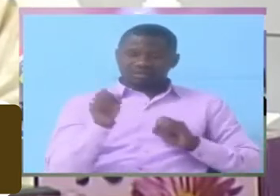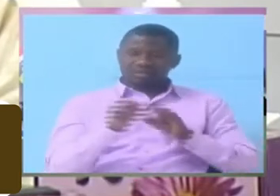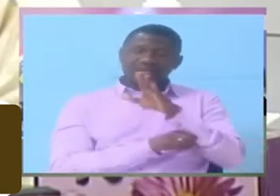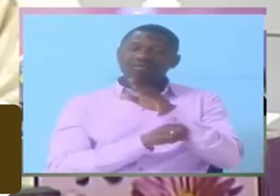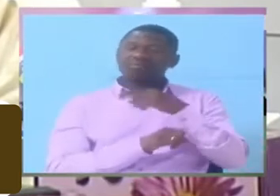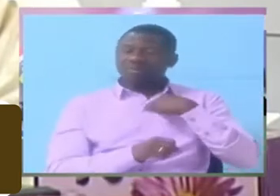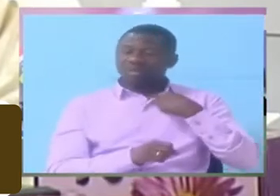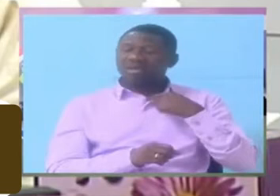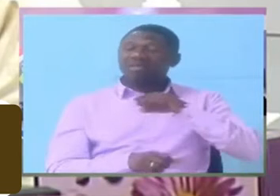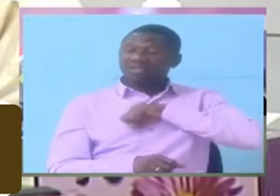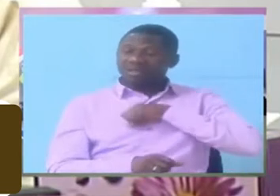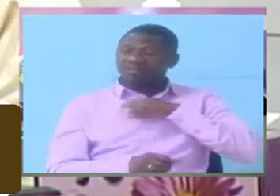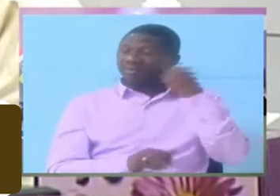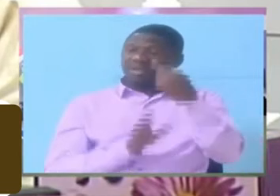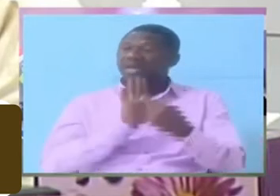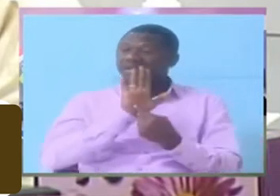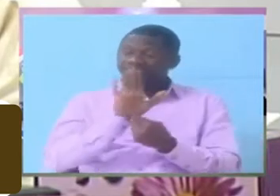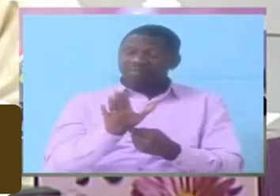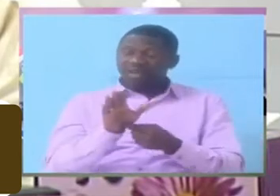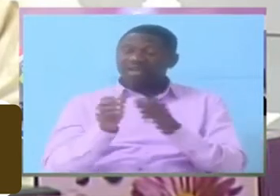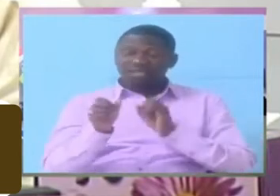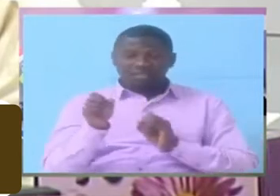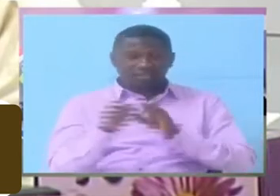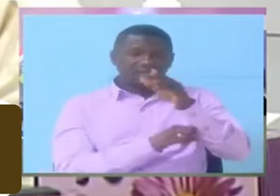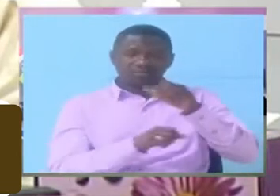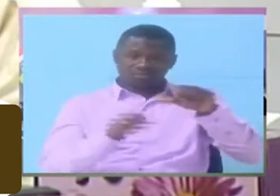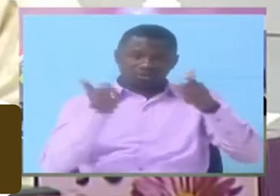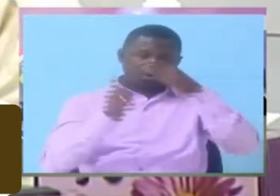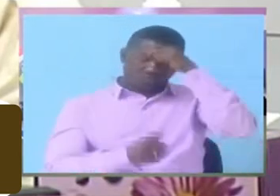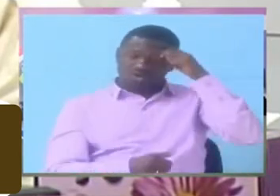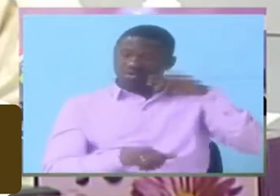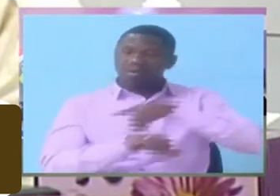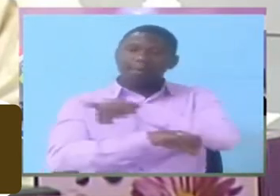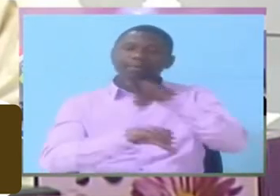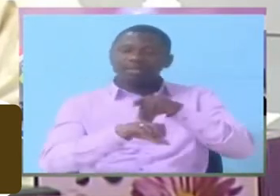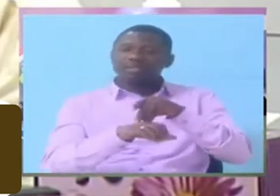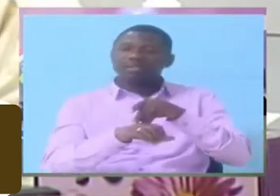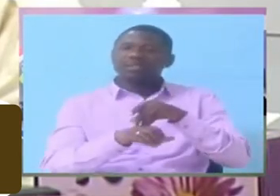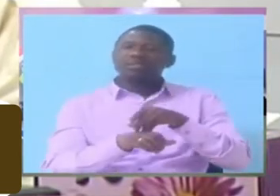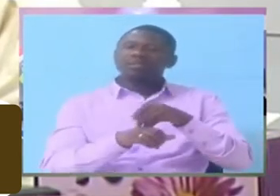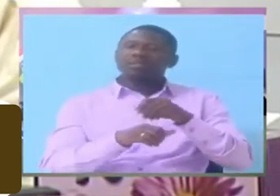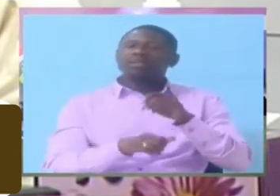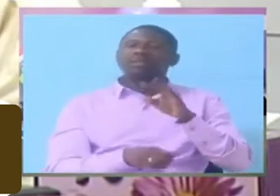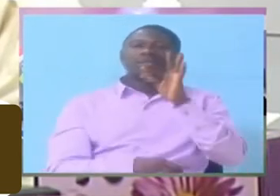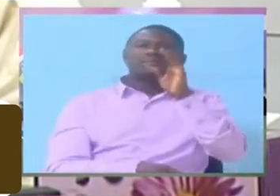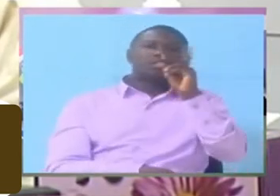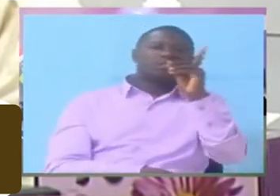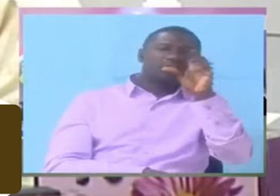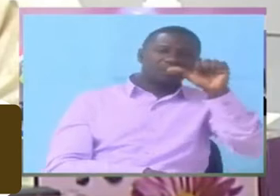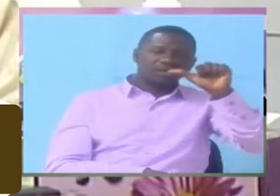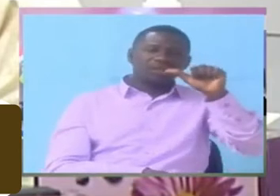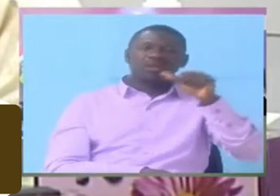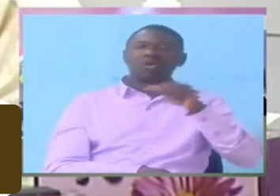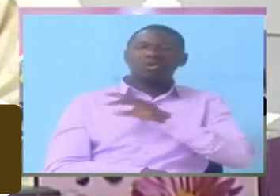identified by me. Nda le fangale janjan de be sambale la do kudula luto. Why I want